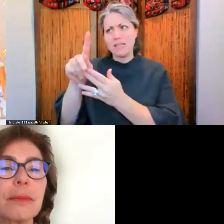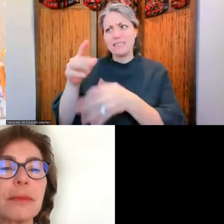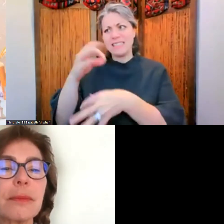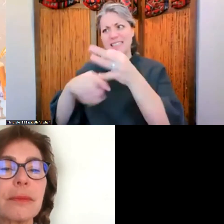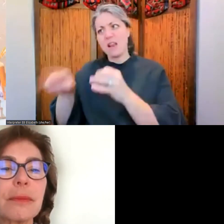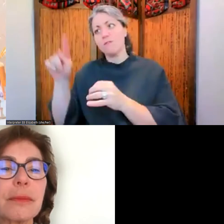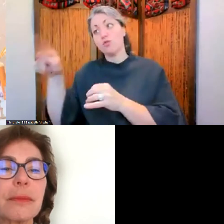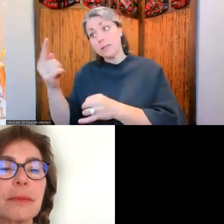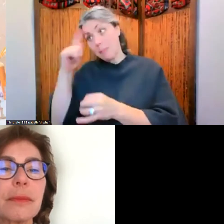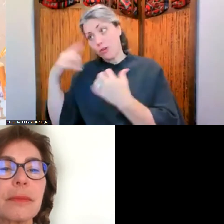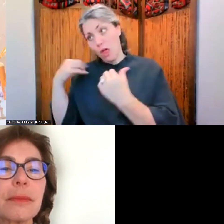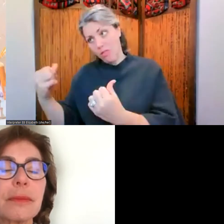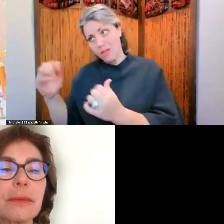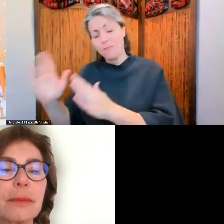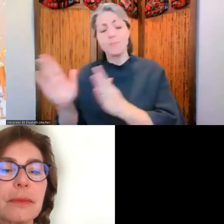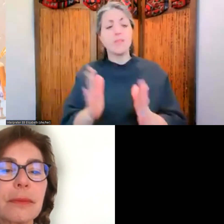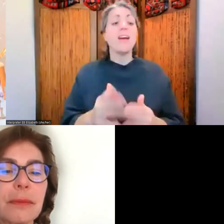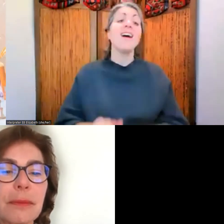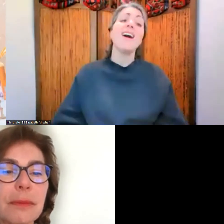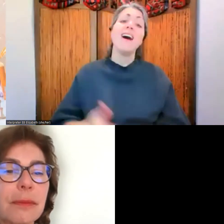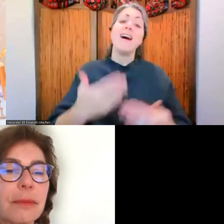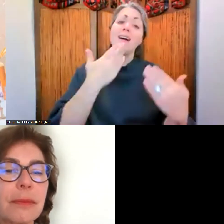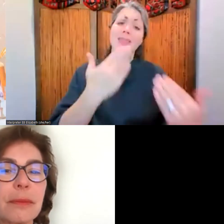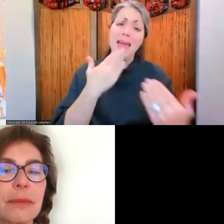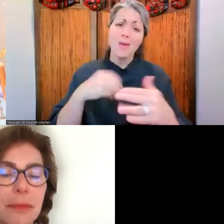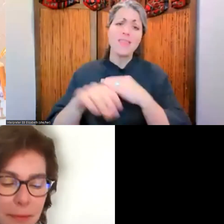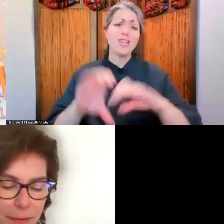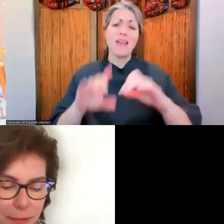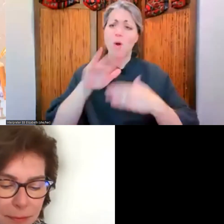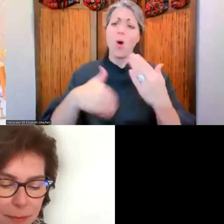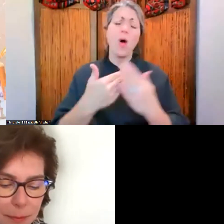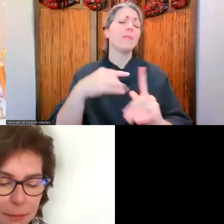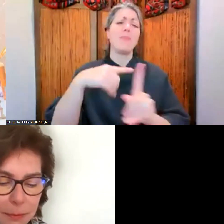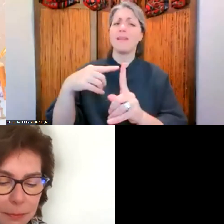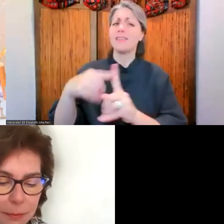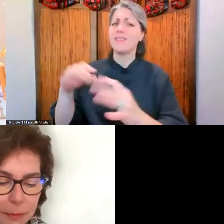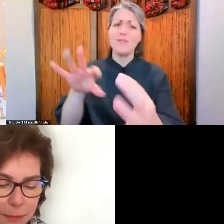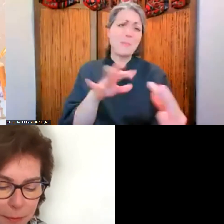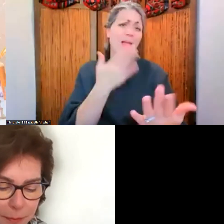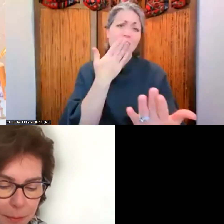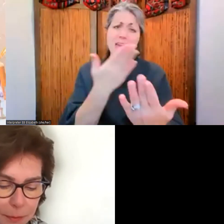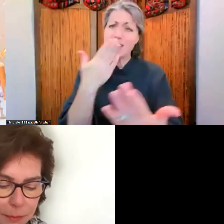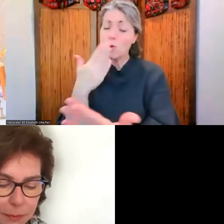that, thank you for all of the positive feedback in the chat. Again, fill out your surveys and give us more